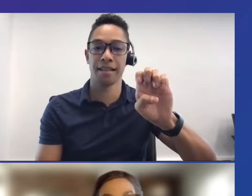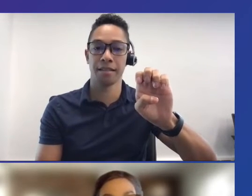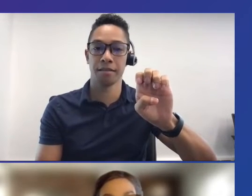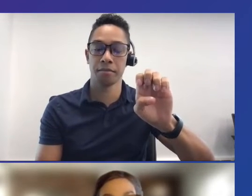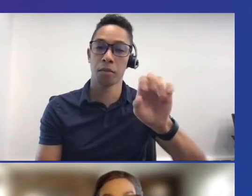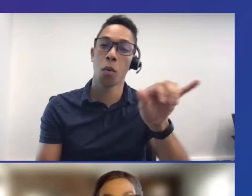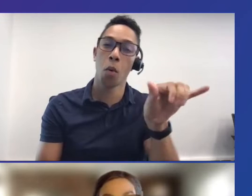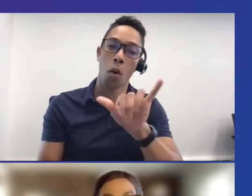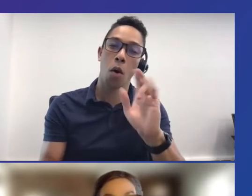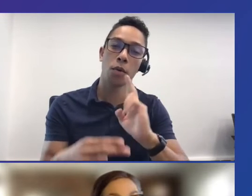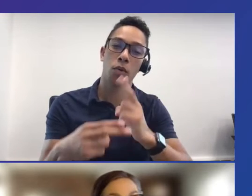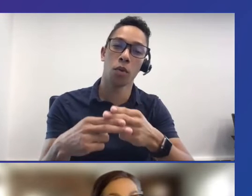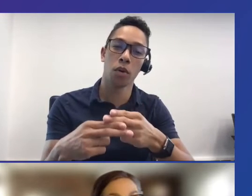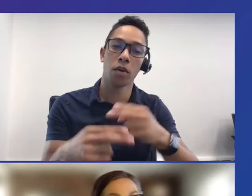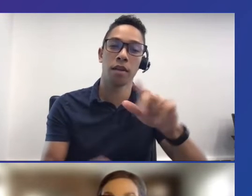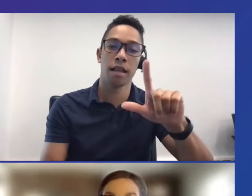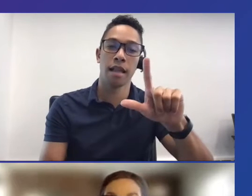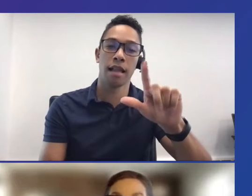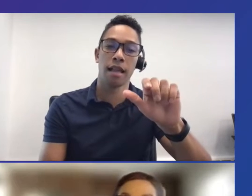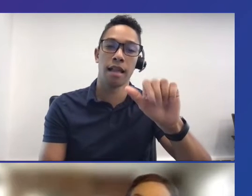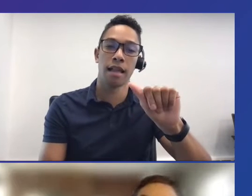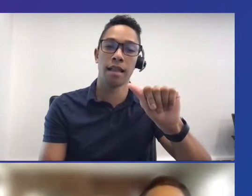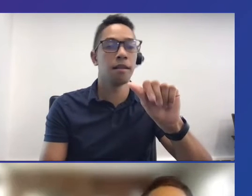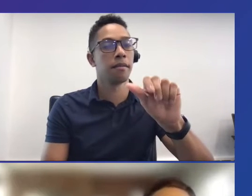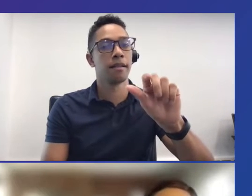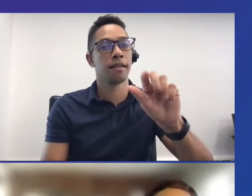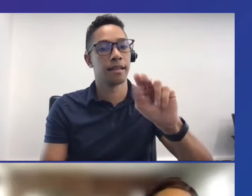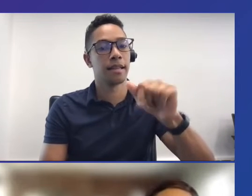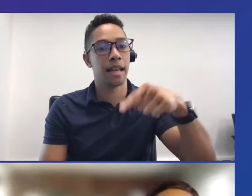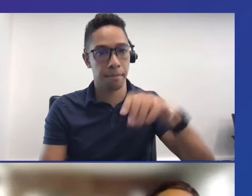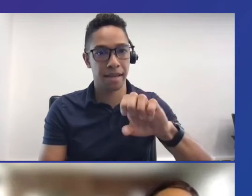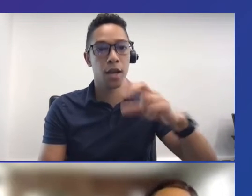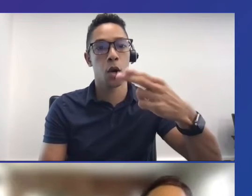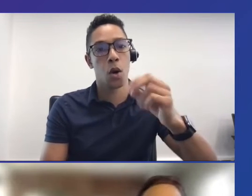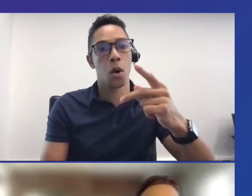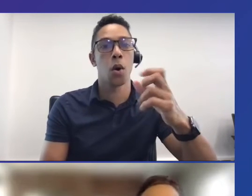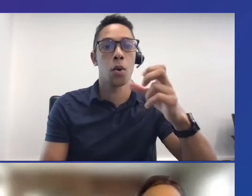otherwise known as Lenapehoking, on the island of